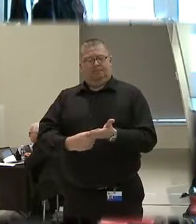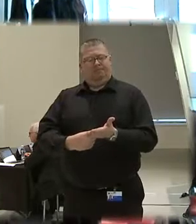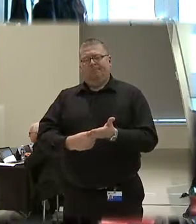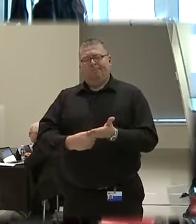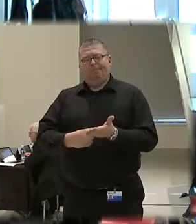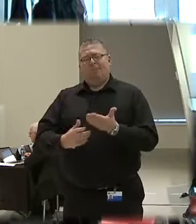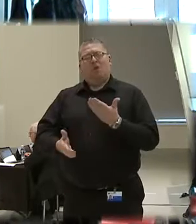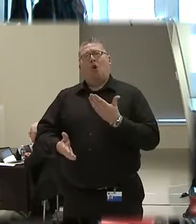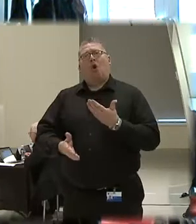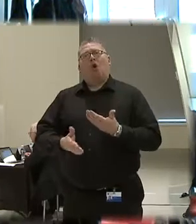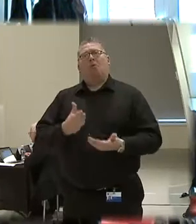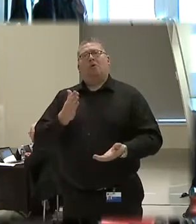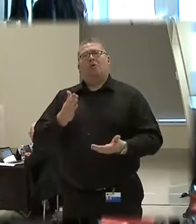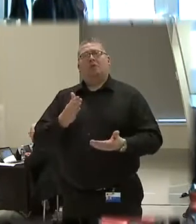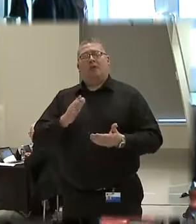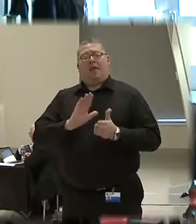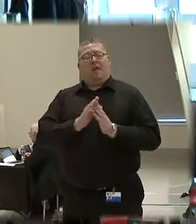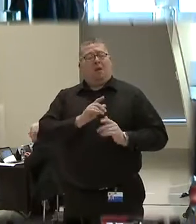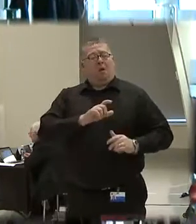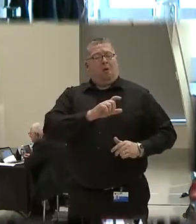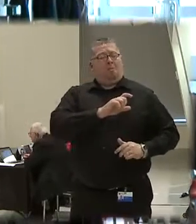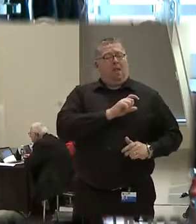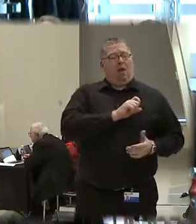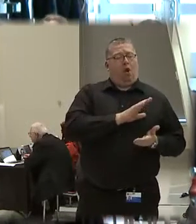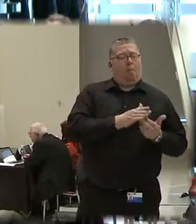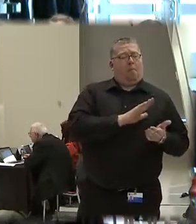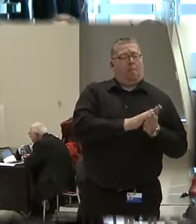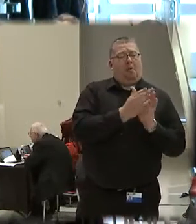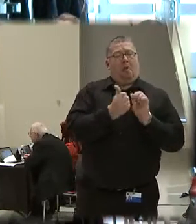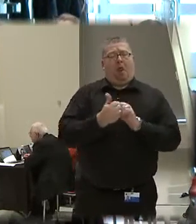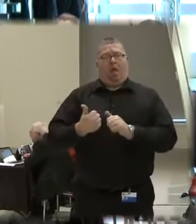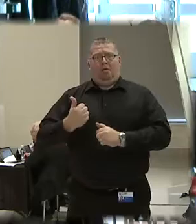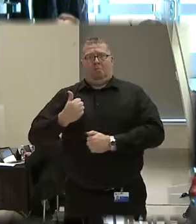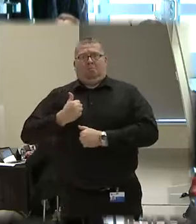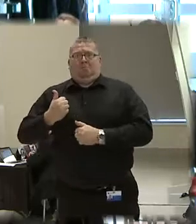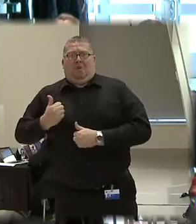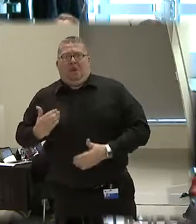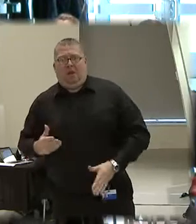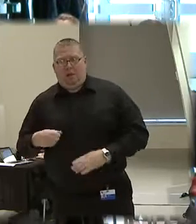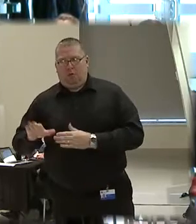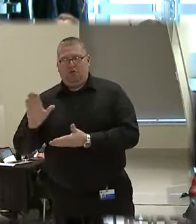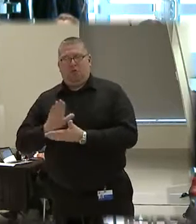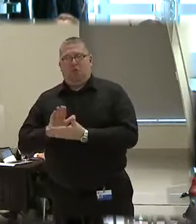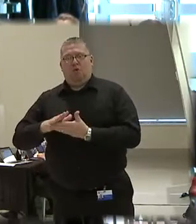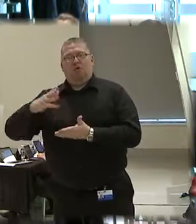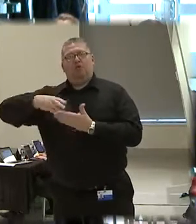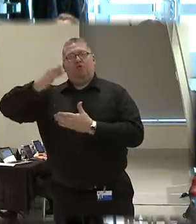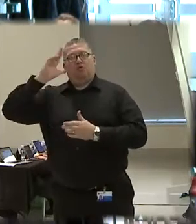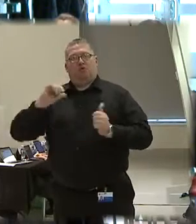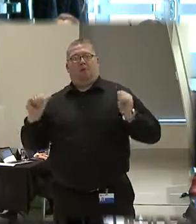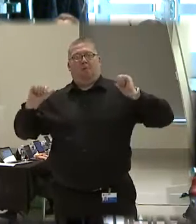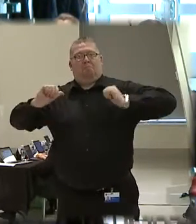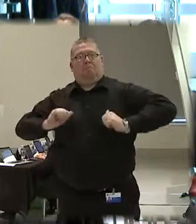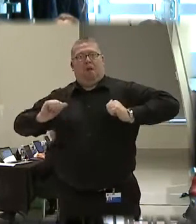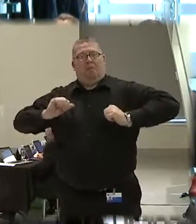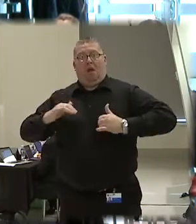almost a militarization of police in her school. Students' backpacks are being searched